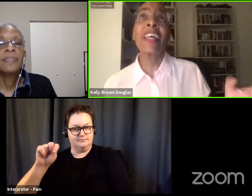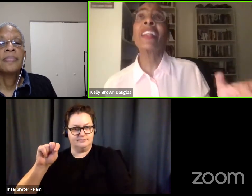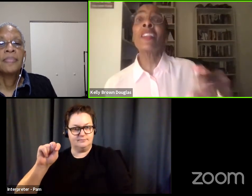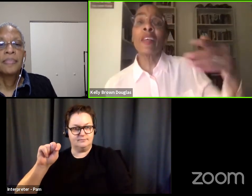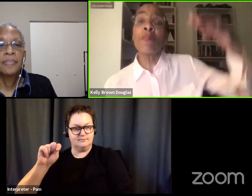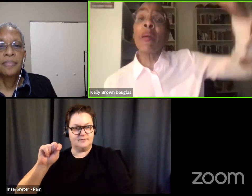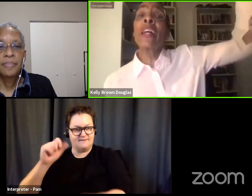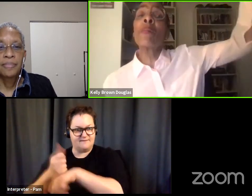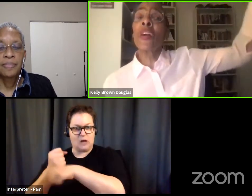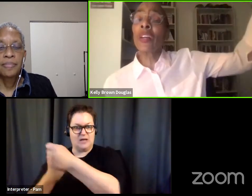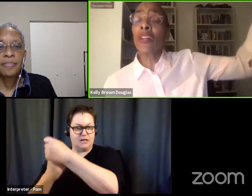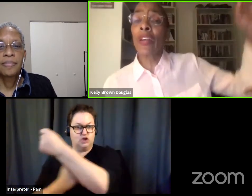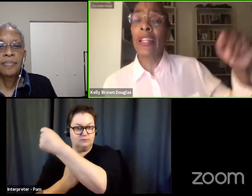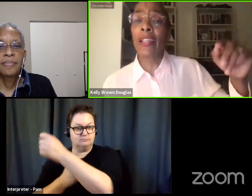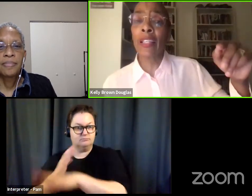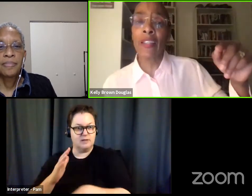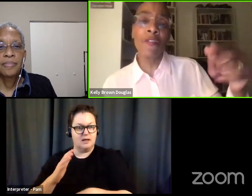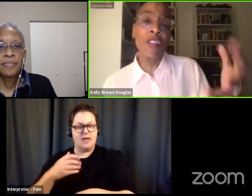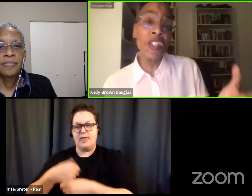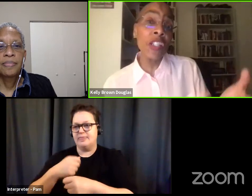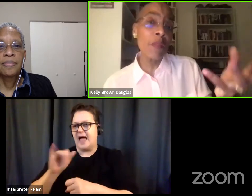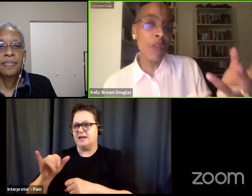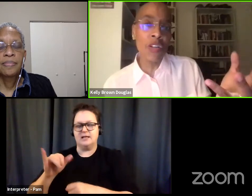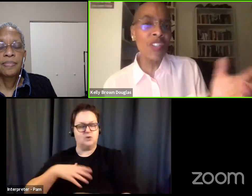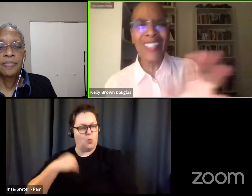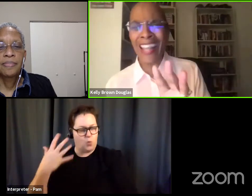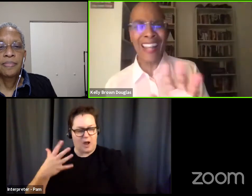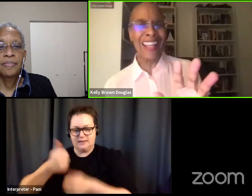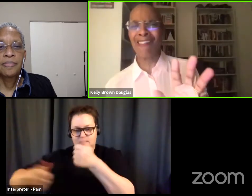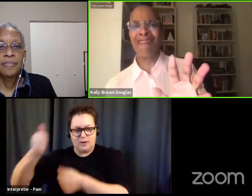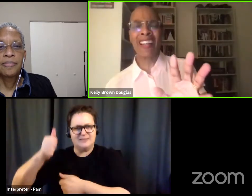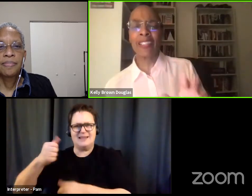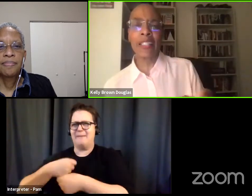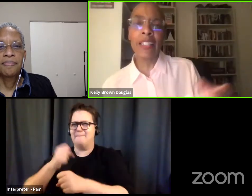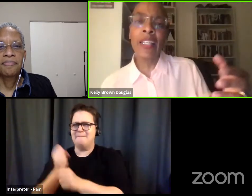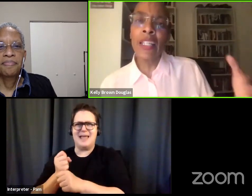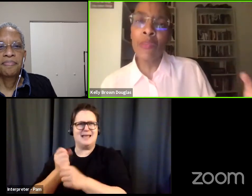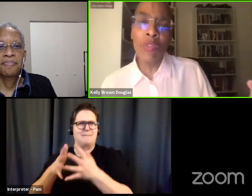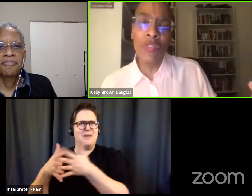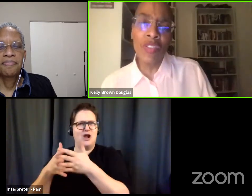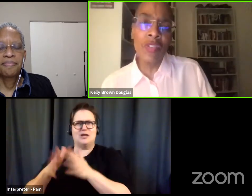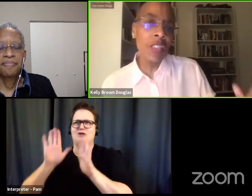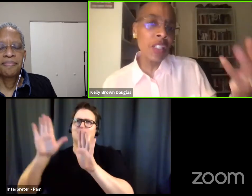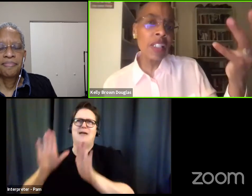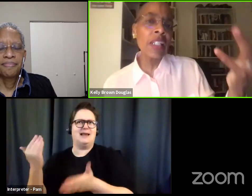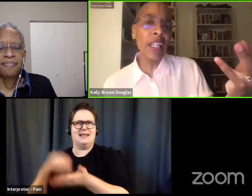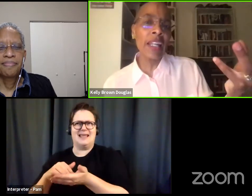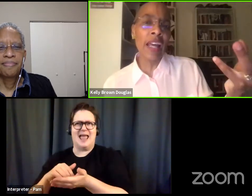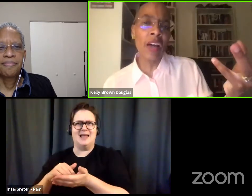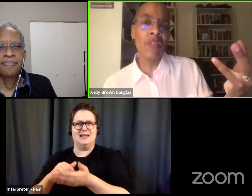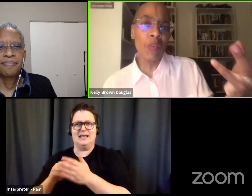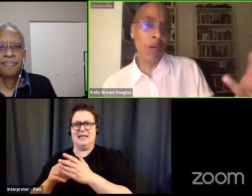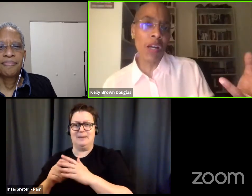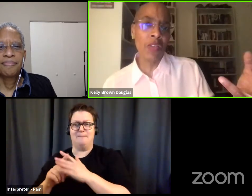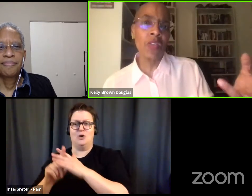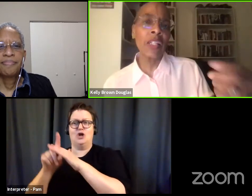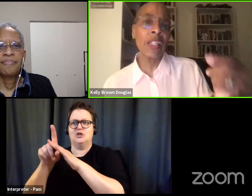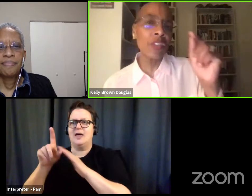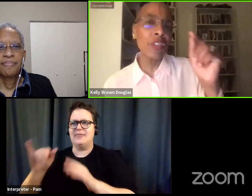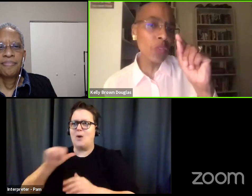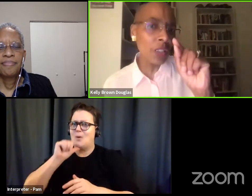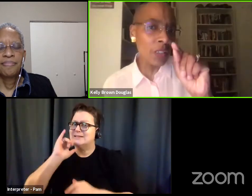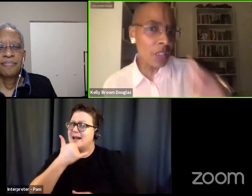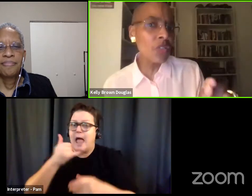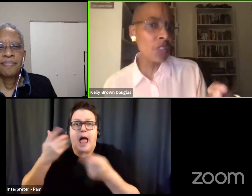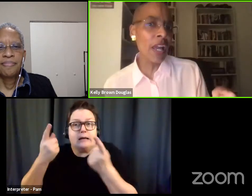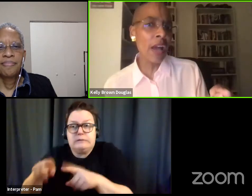supremacist, that Make America Great Again vision emerged, that ain't no accident. It was just the genie let out of the bottle. And